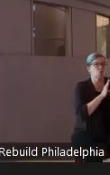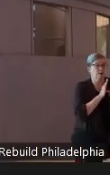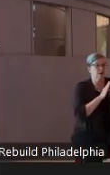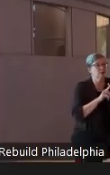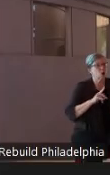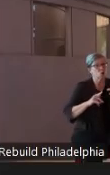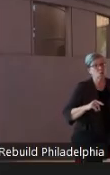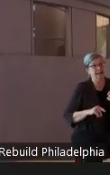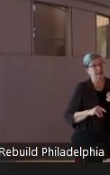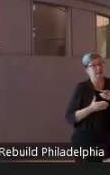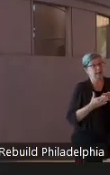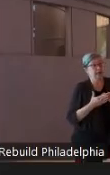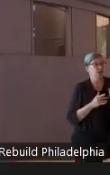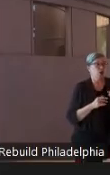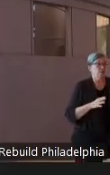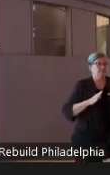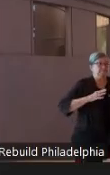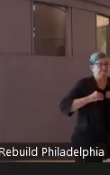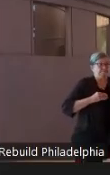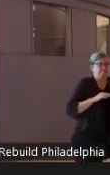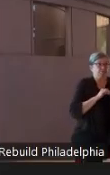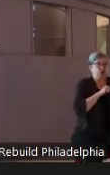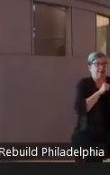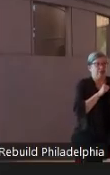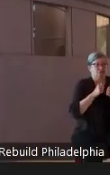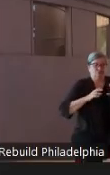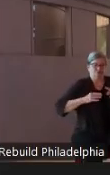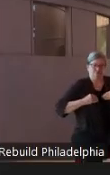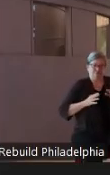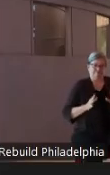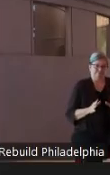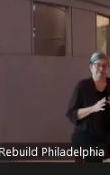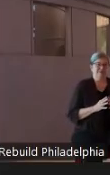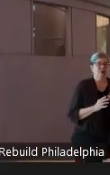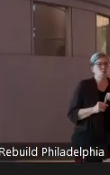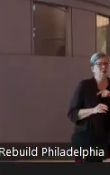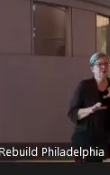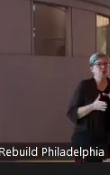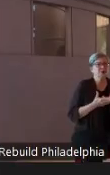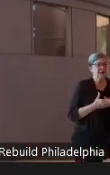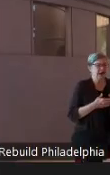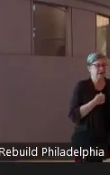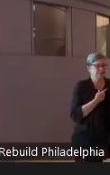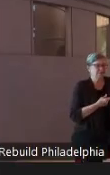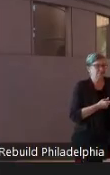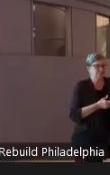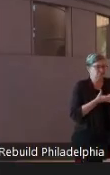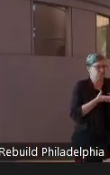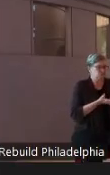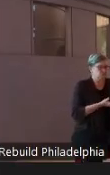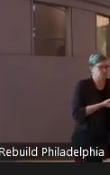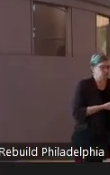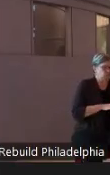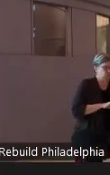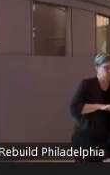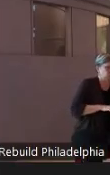need the money, so we take those challenges on. And we have been doing that behind the scenes.